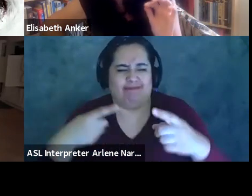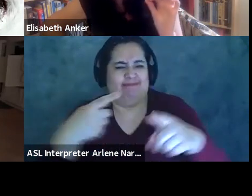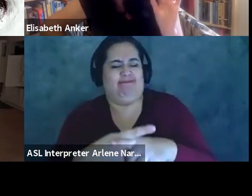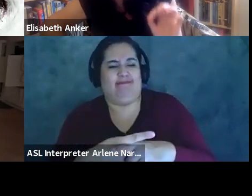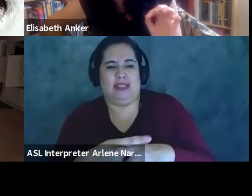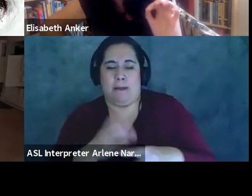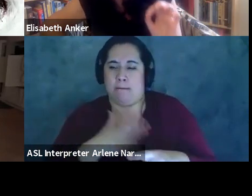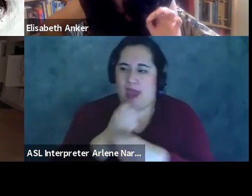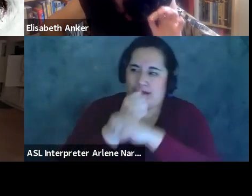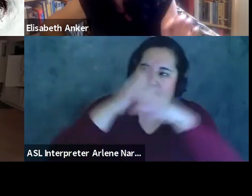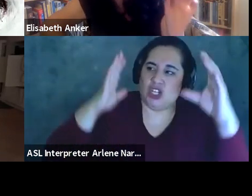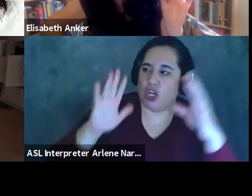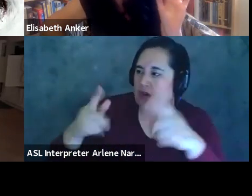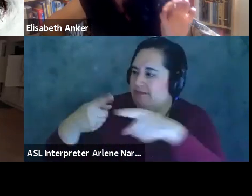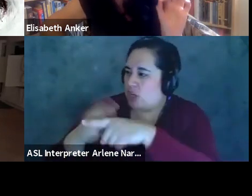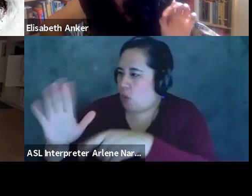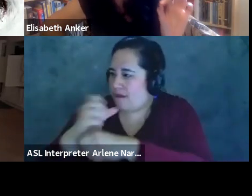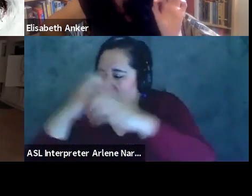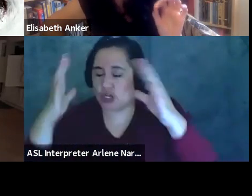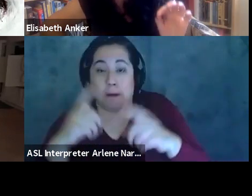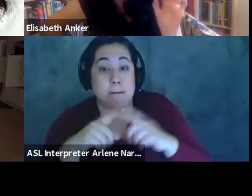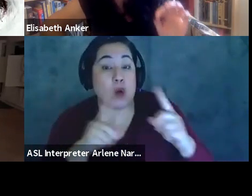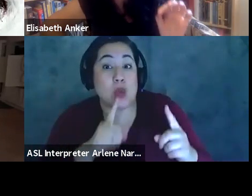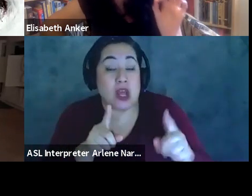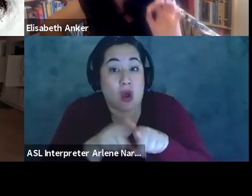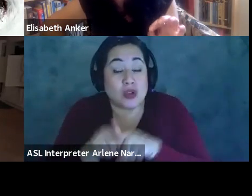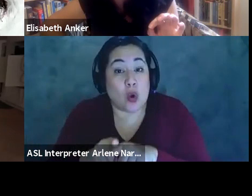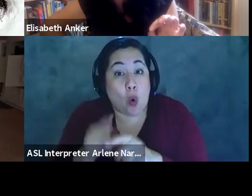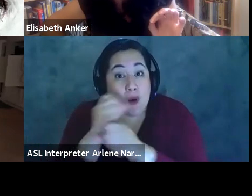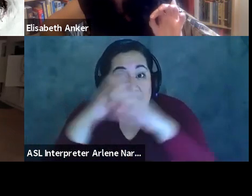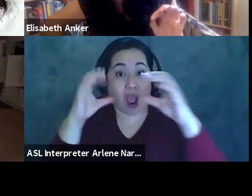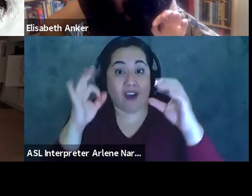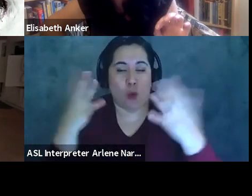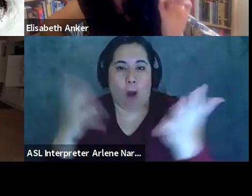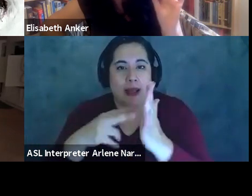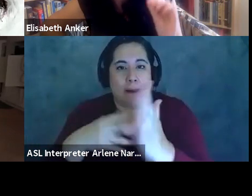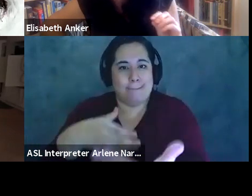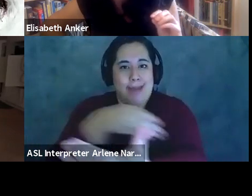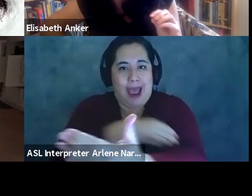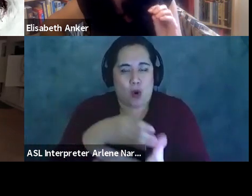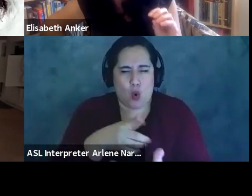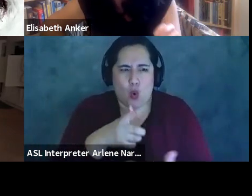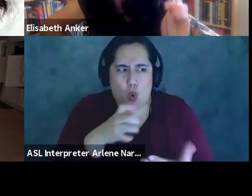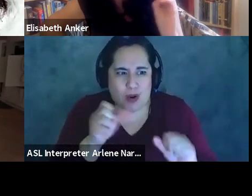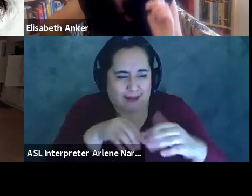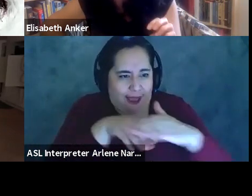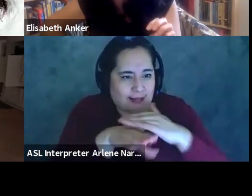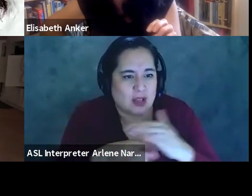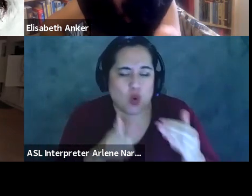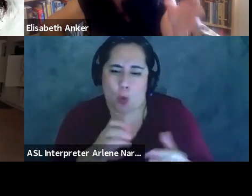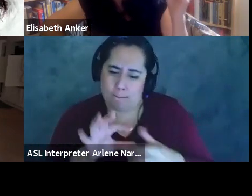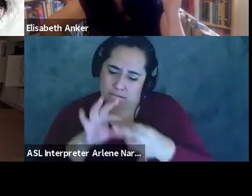life, to which I would also add fundamentally incompatible visions of power in terms of who gets access to it,